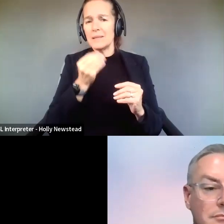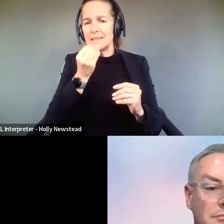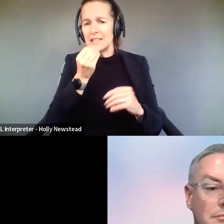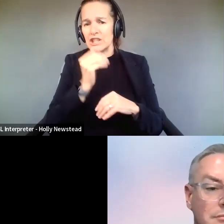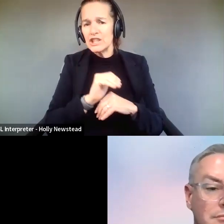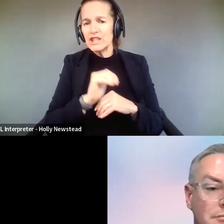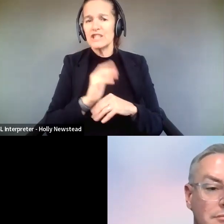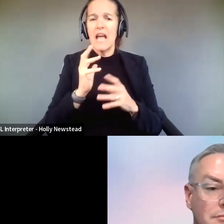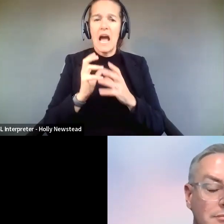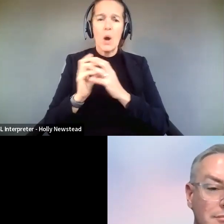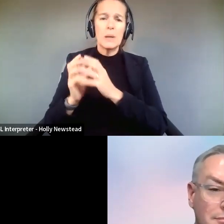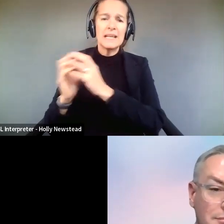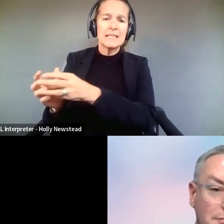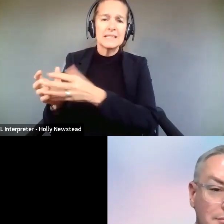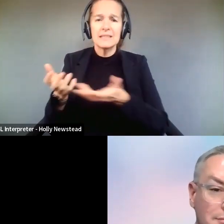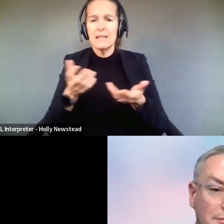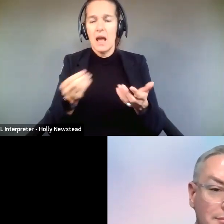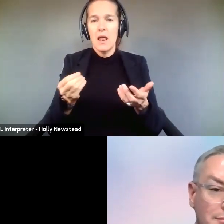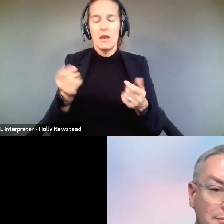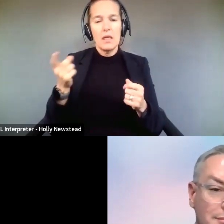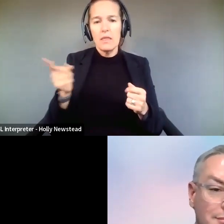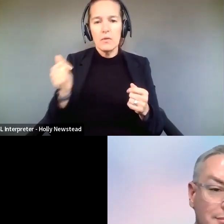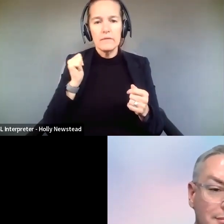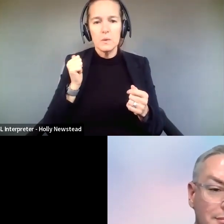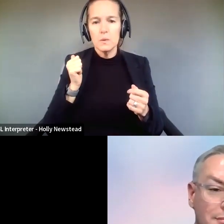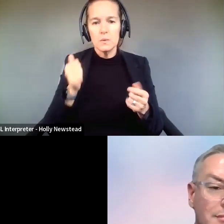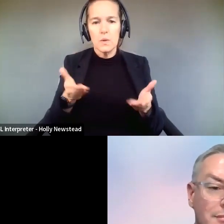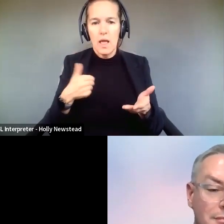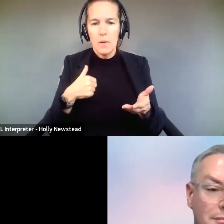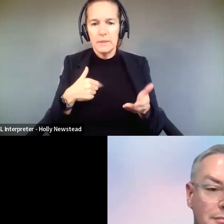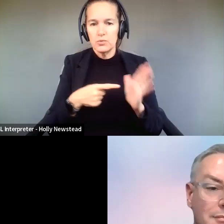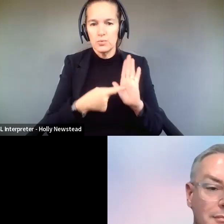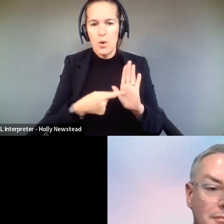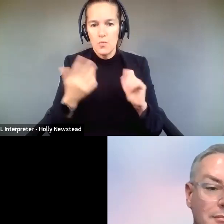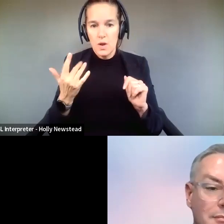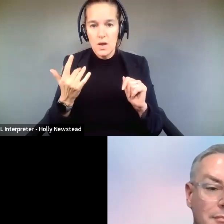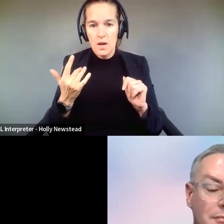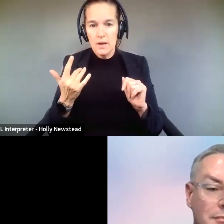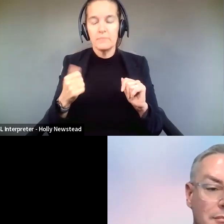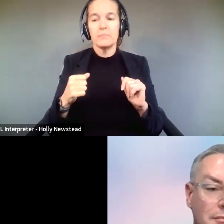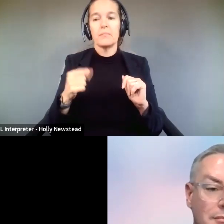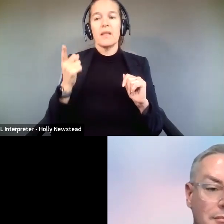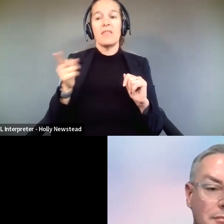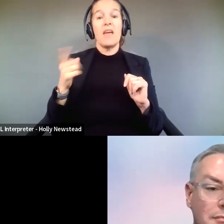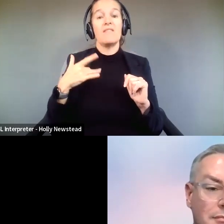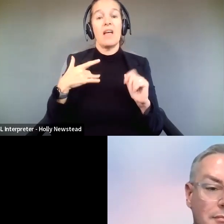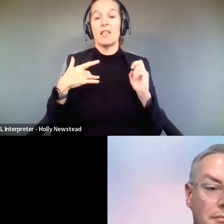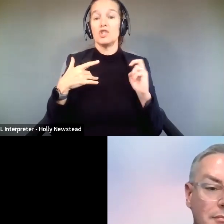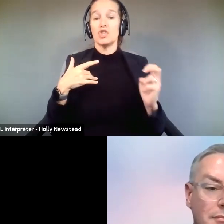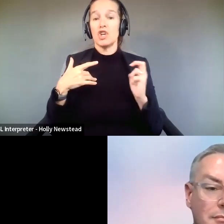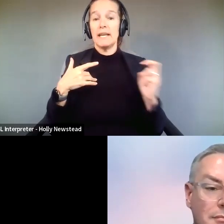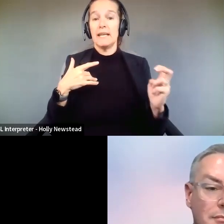outings. And they refused to let me do it because they felt that the jury was